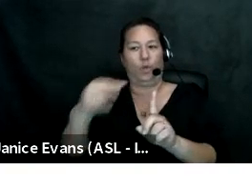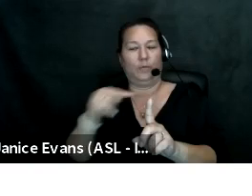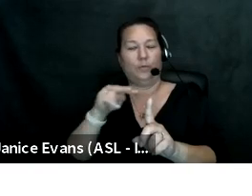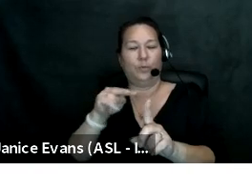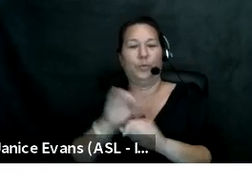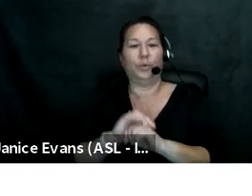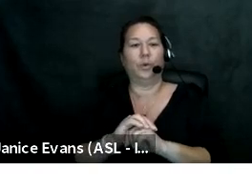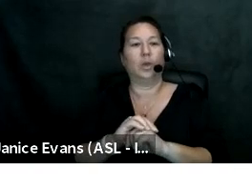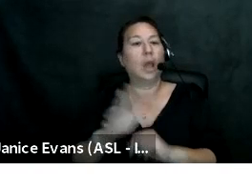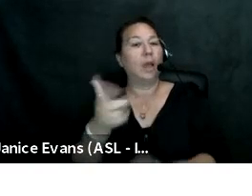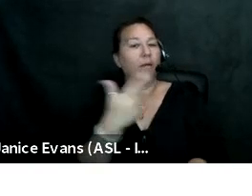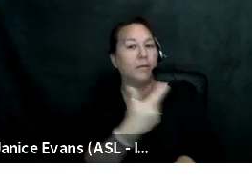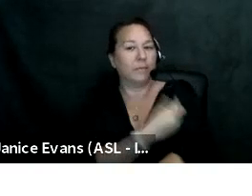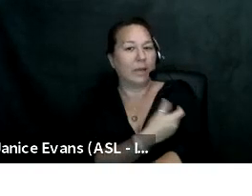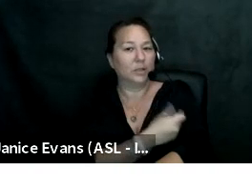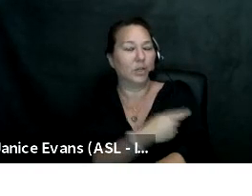Vaccination is required,